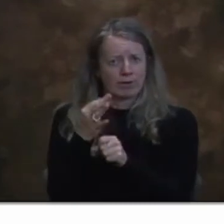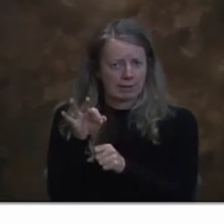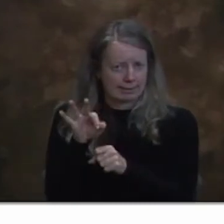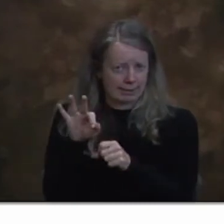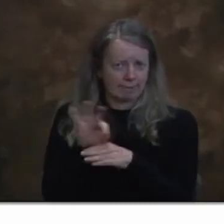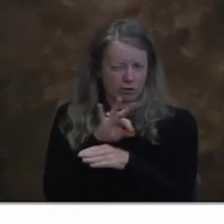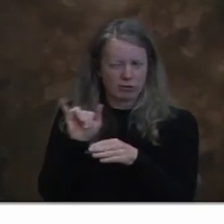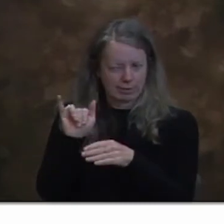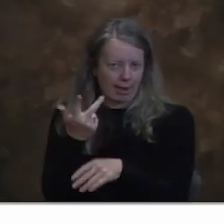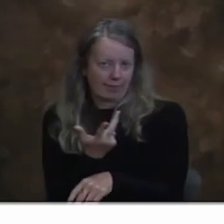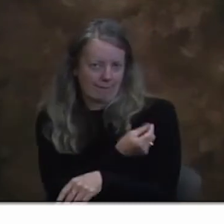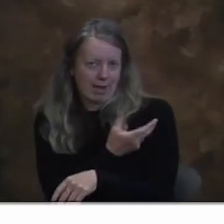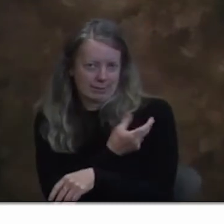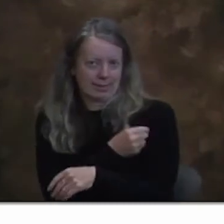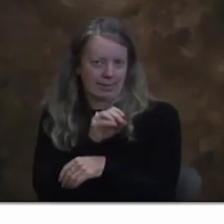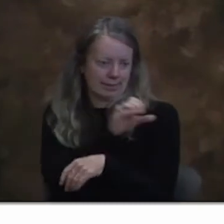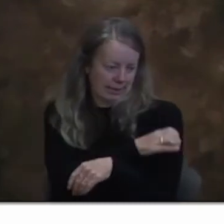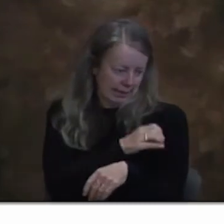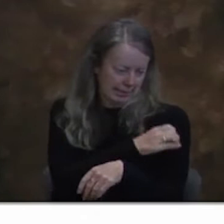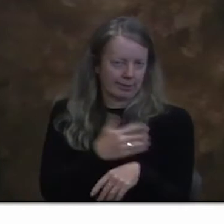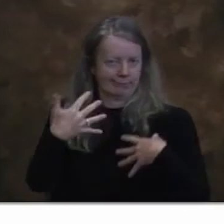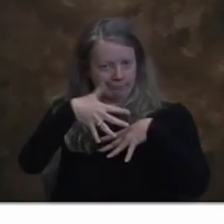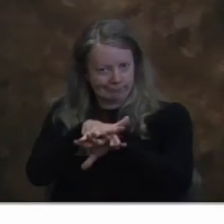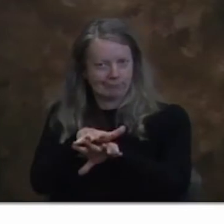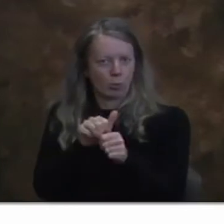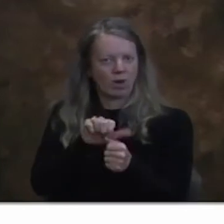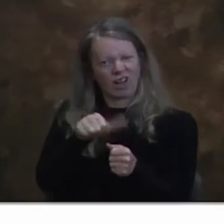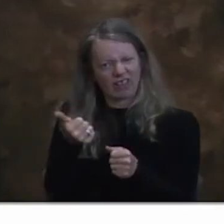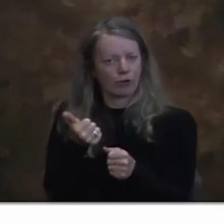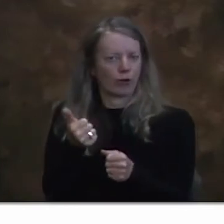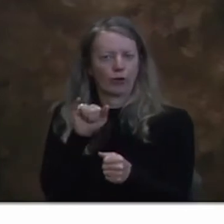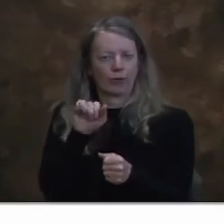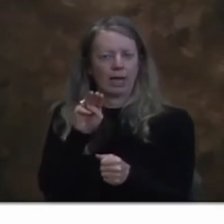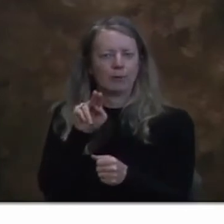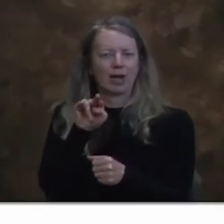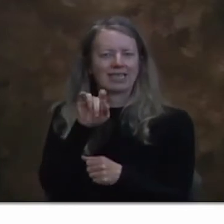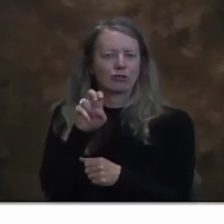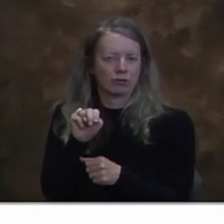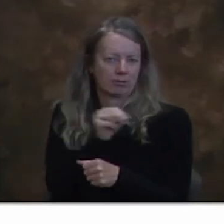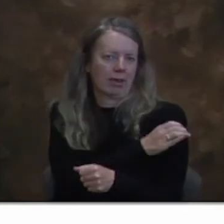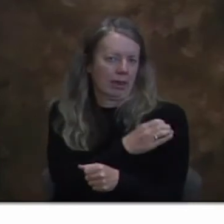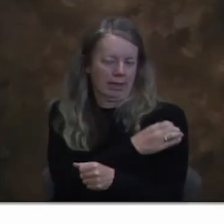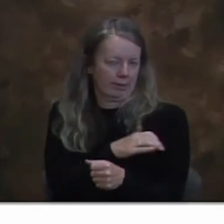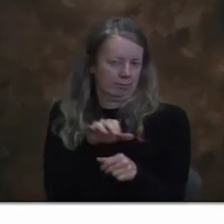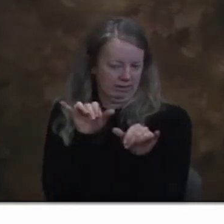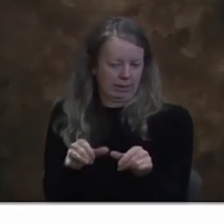clinic, integrating into our immunization clinic, many of those COVID-19 functions are